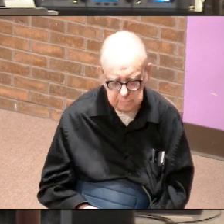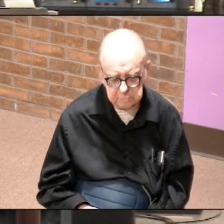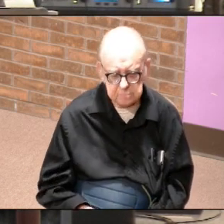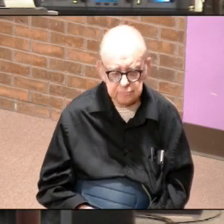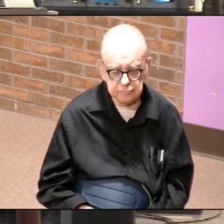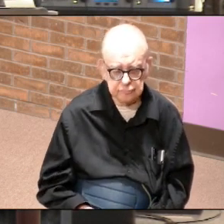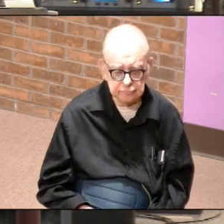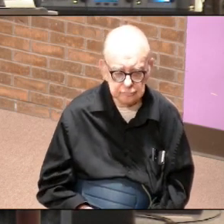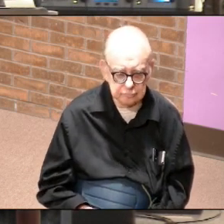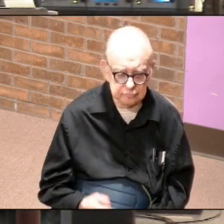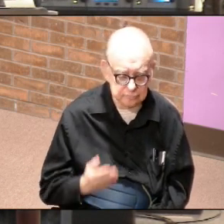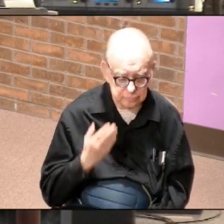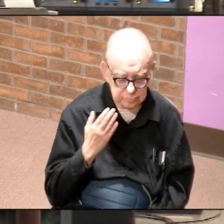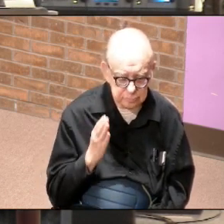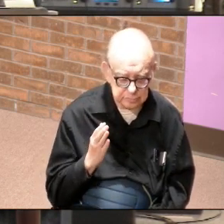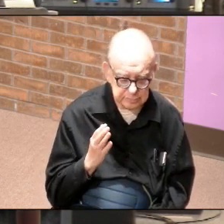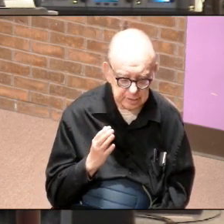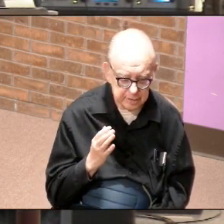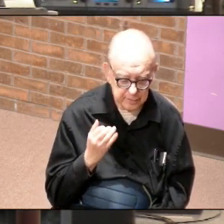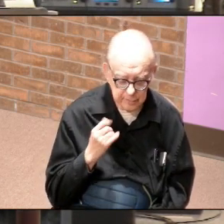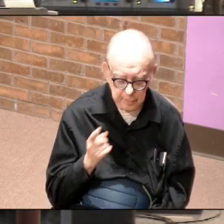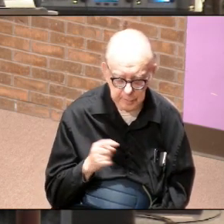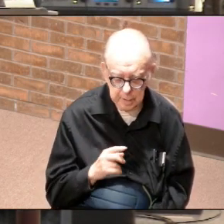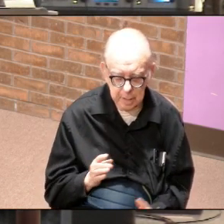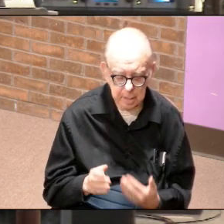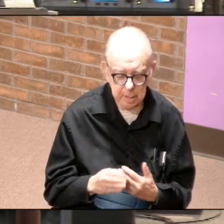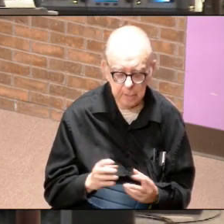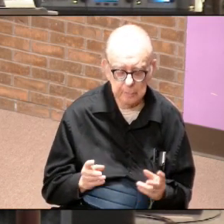And I don't know if you've ever been around a place